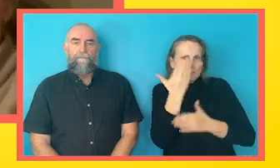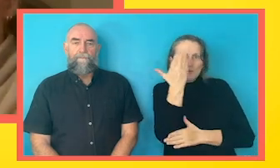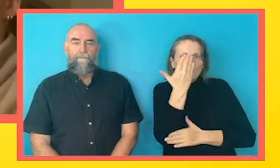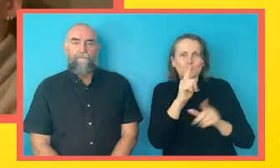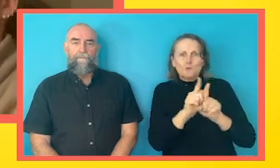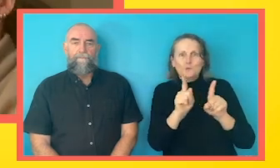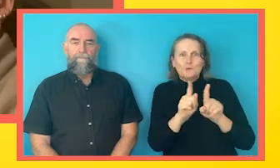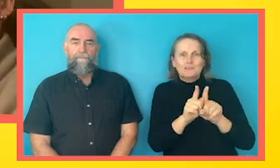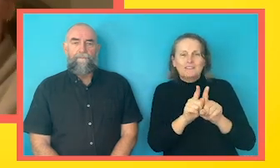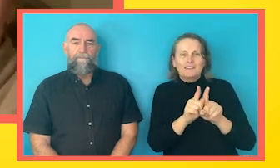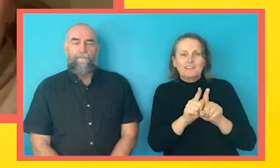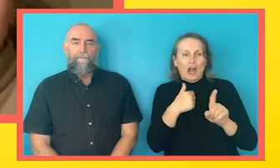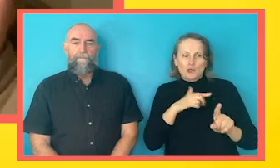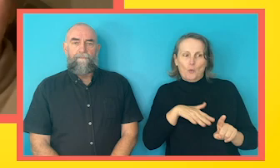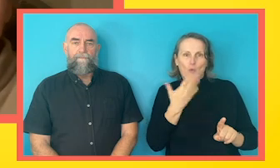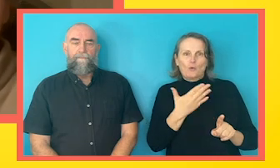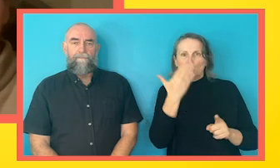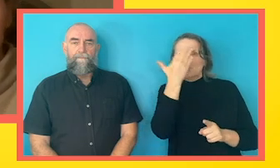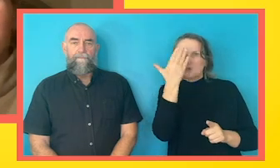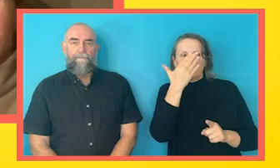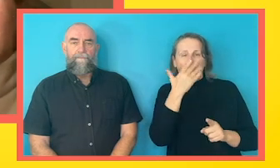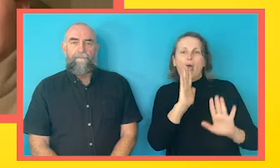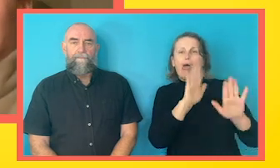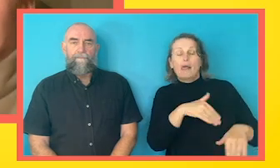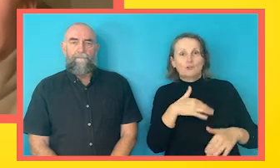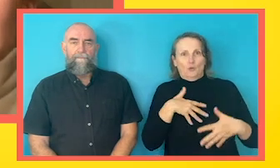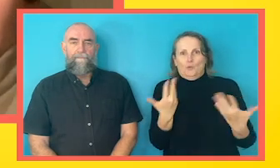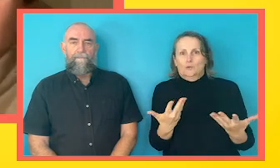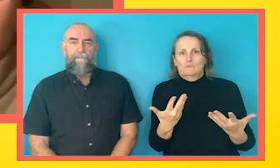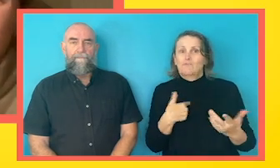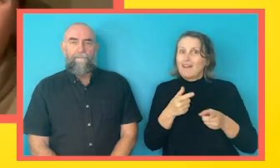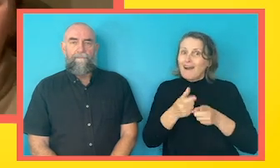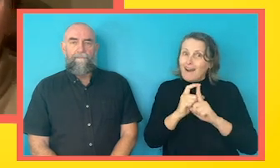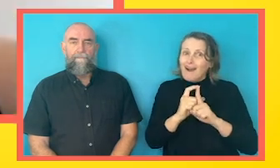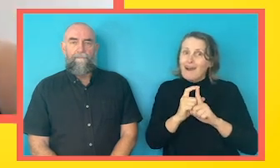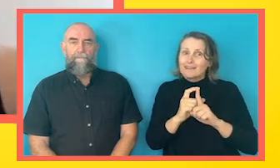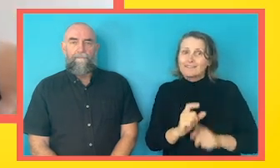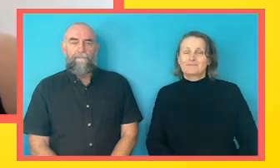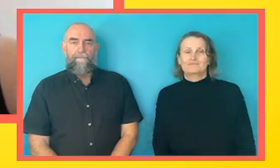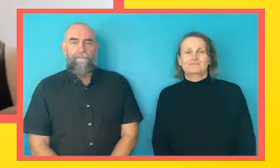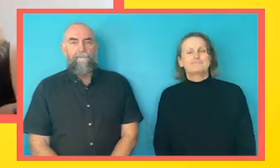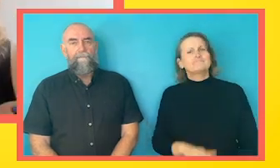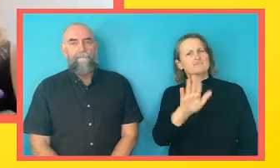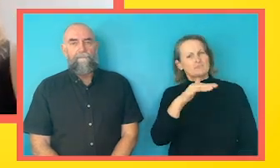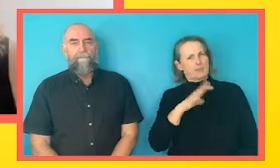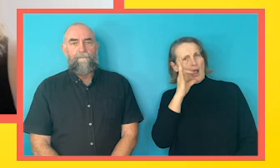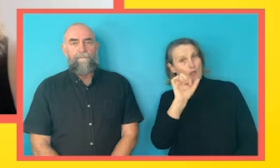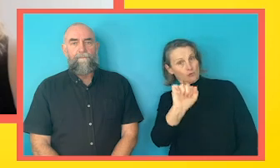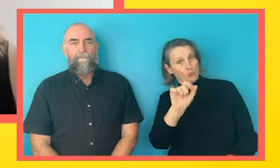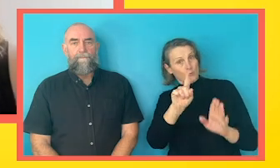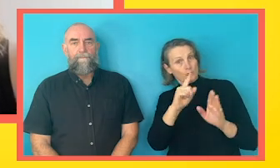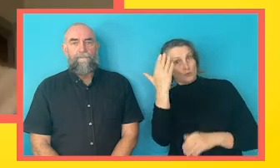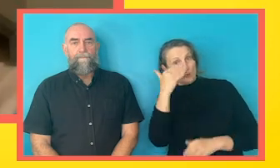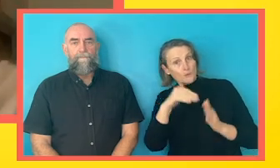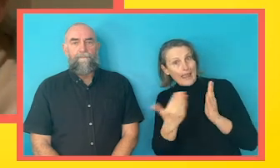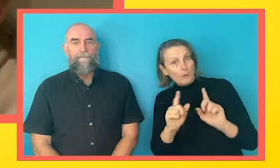that suffer. Yeah, it was hard. What year are you in school now?